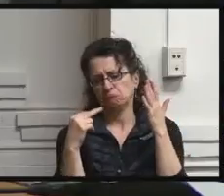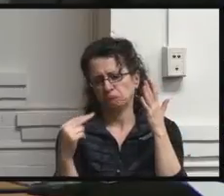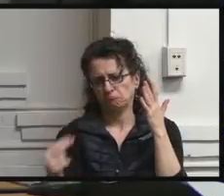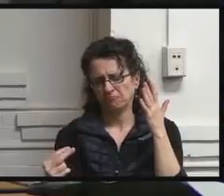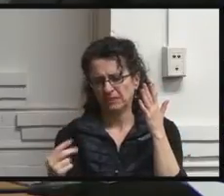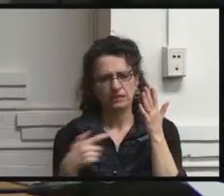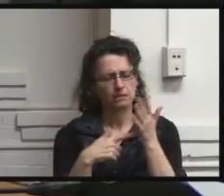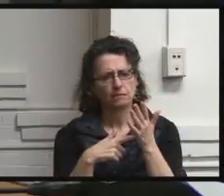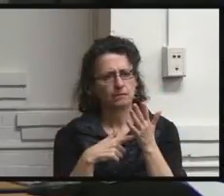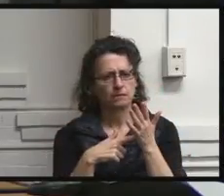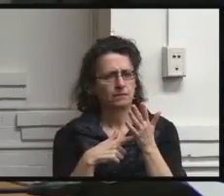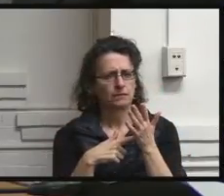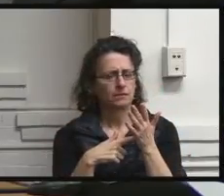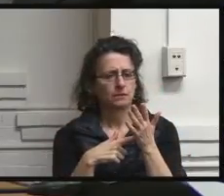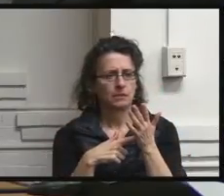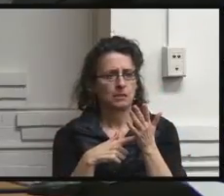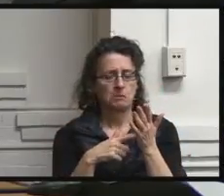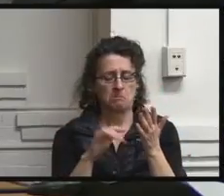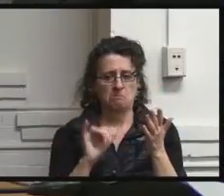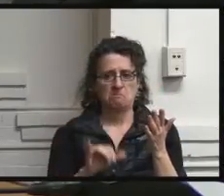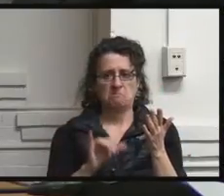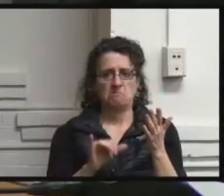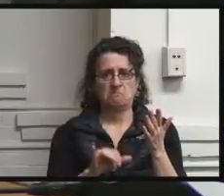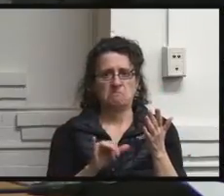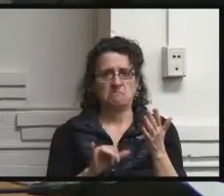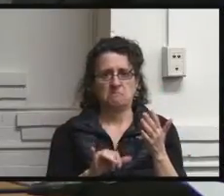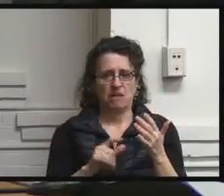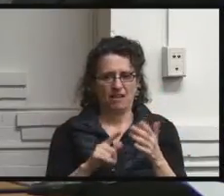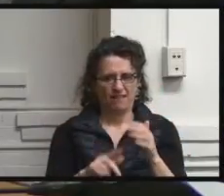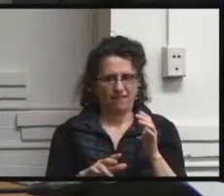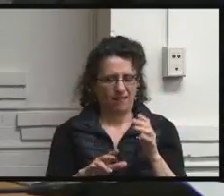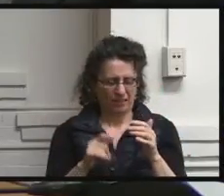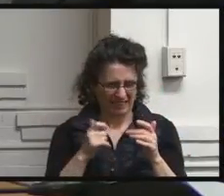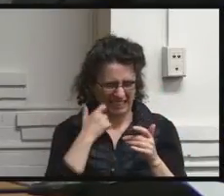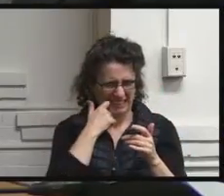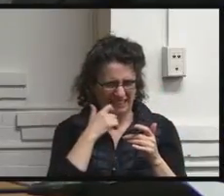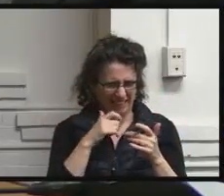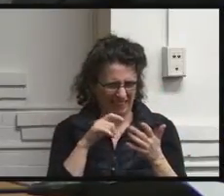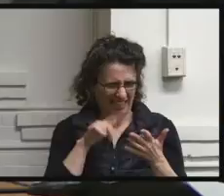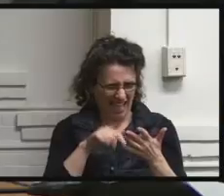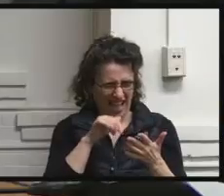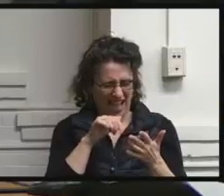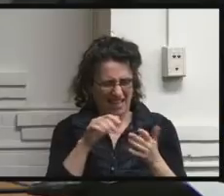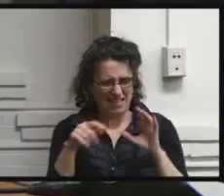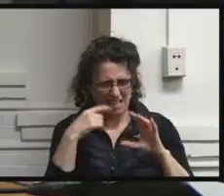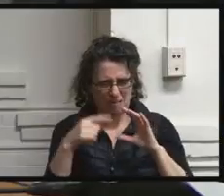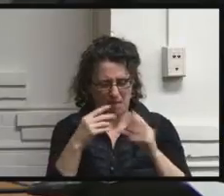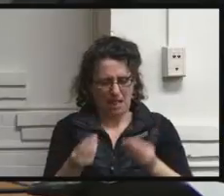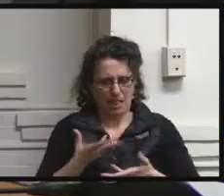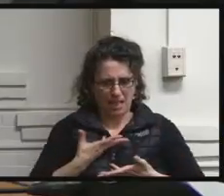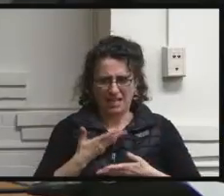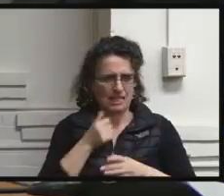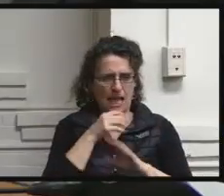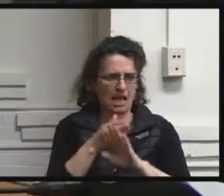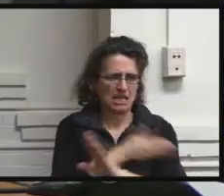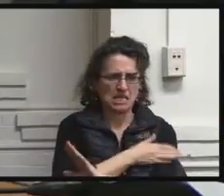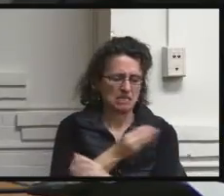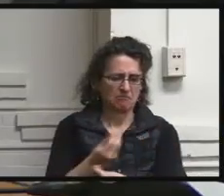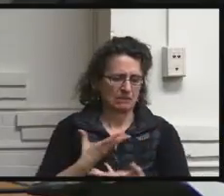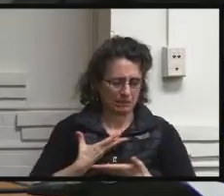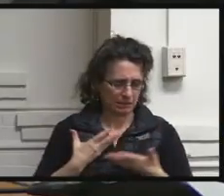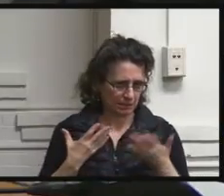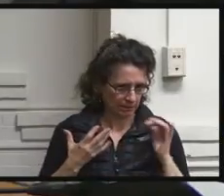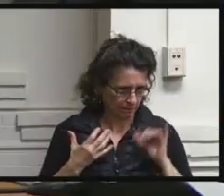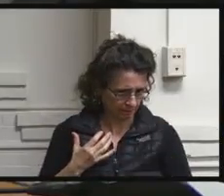that wasn't anything that I knew until I got this email. And so I'm wondering if you could tell us a little